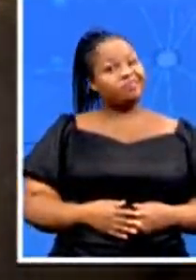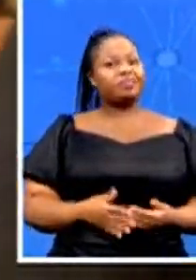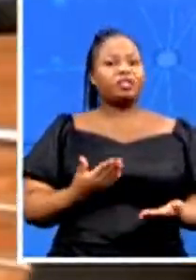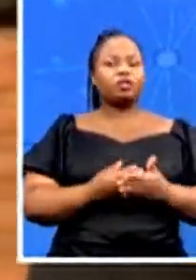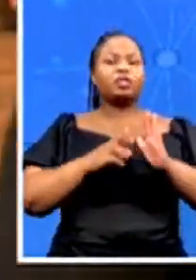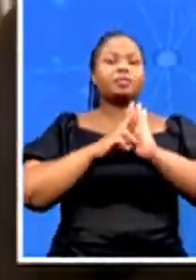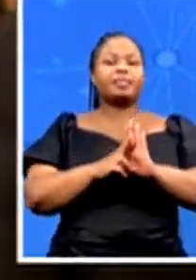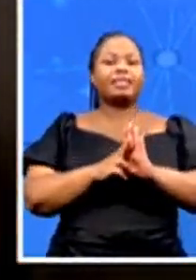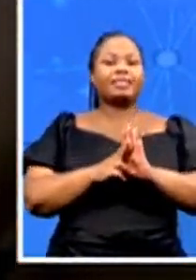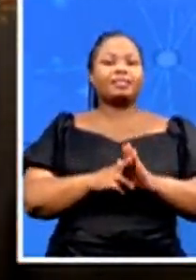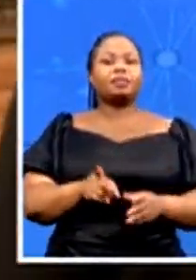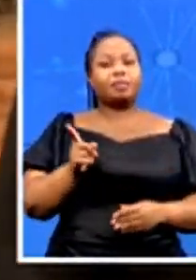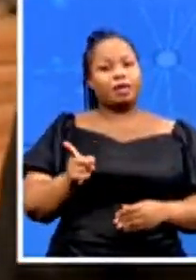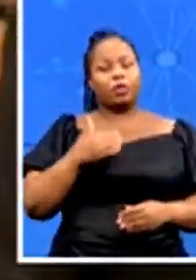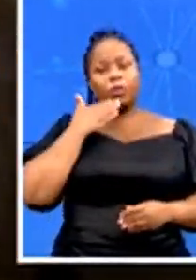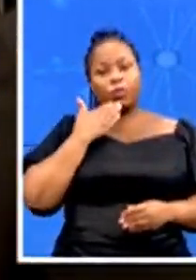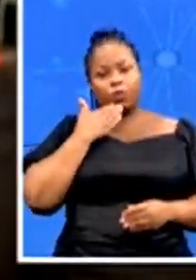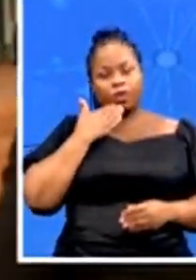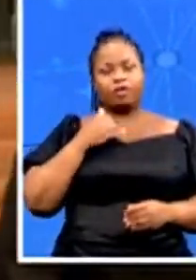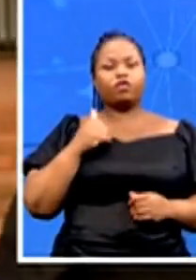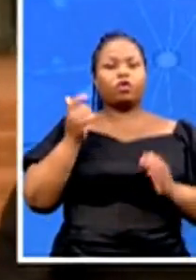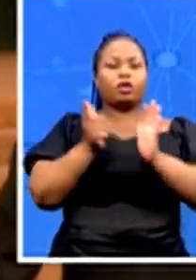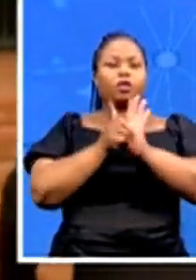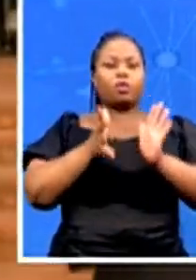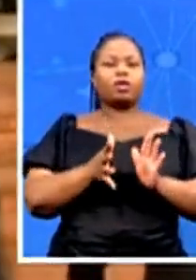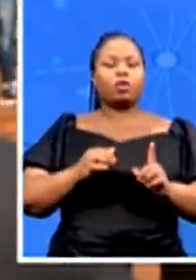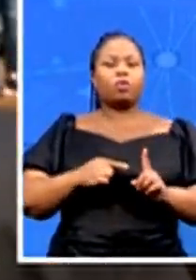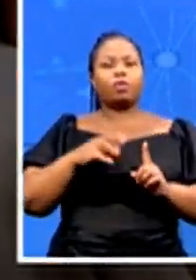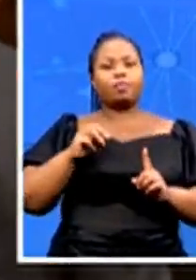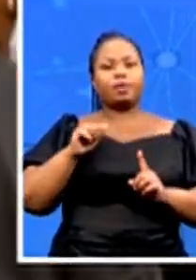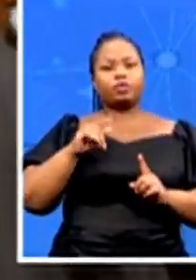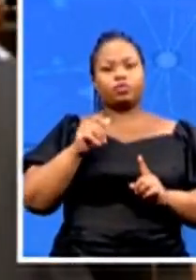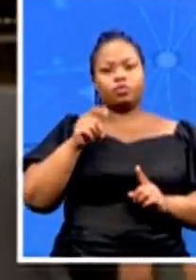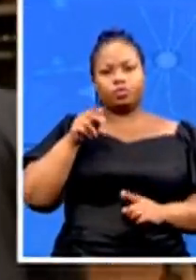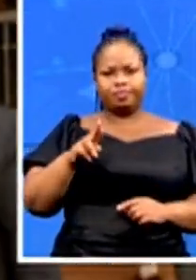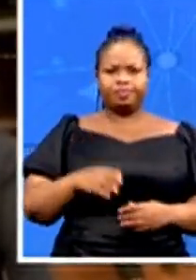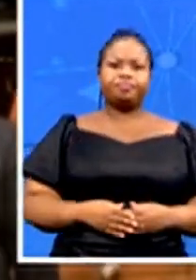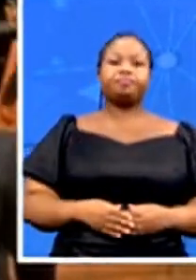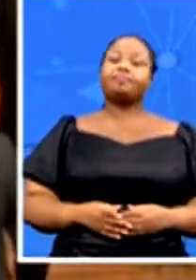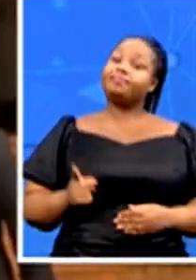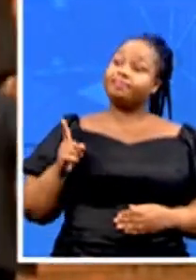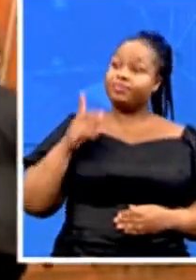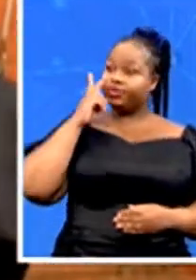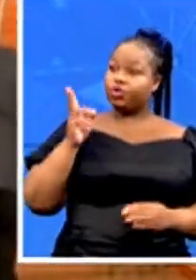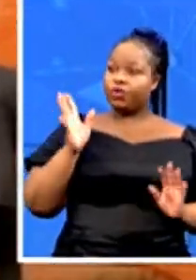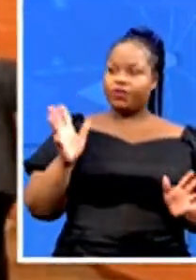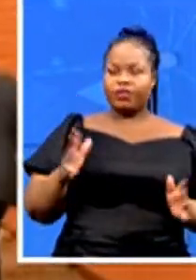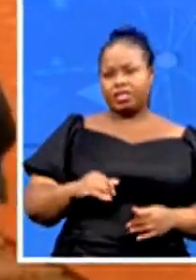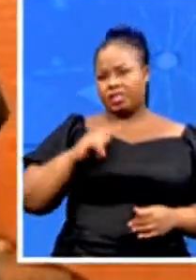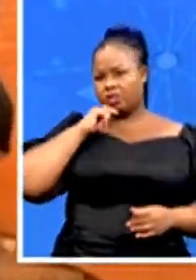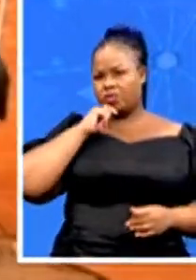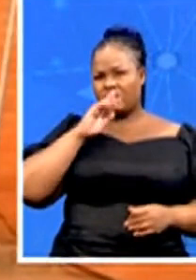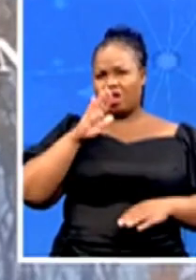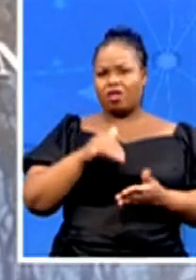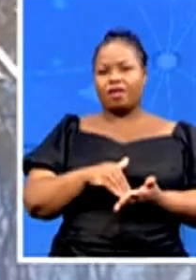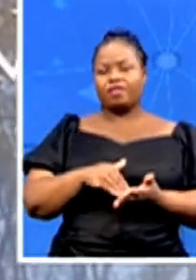by Advocate Masugu. So that is what we saw. I beg your pardon, Advocate Moses Kakane.